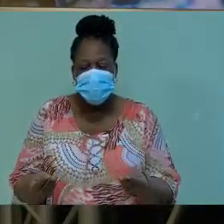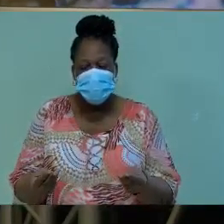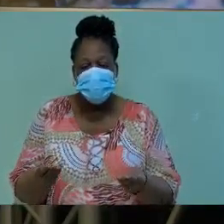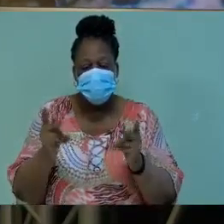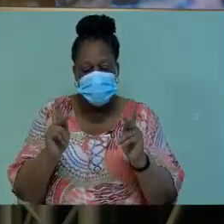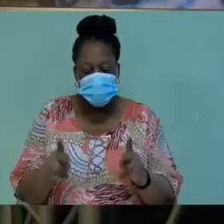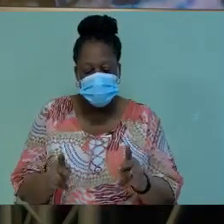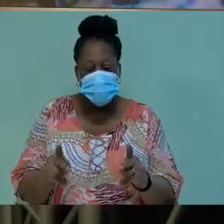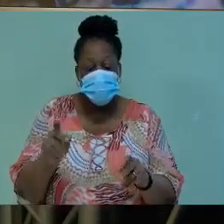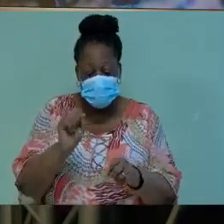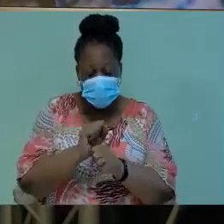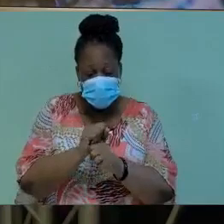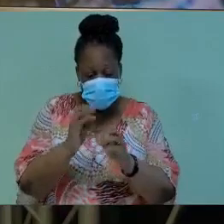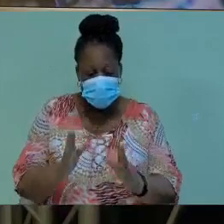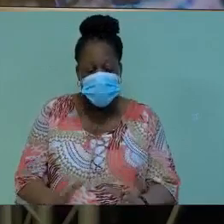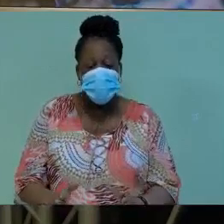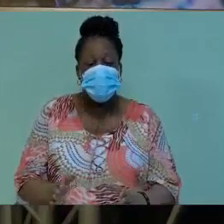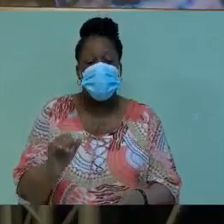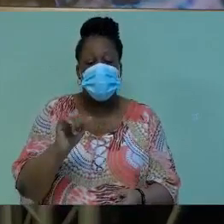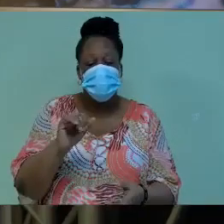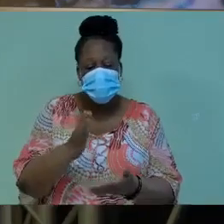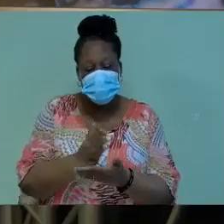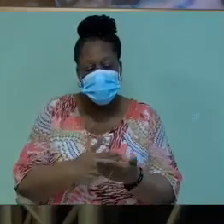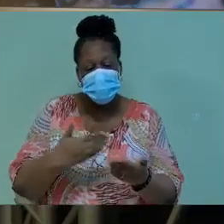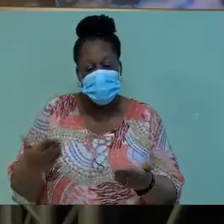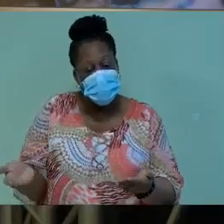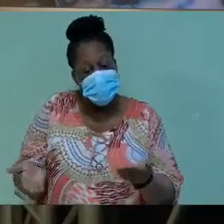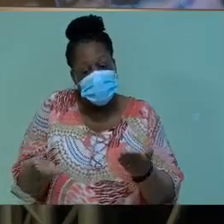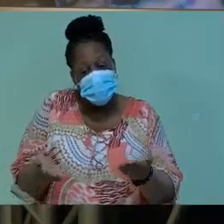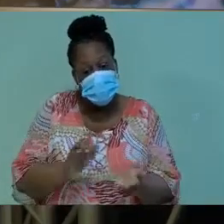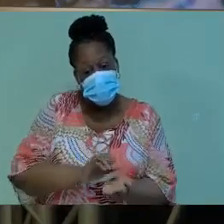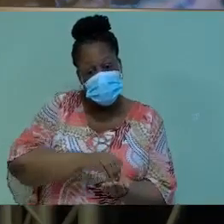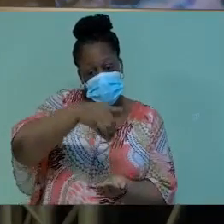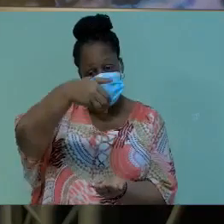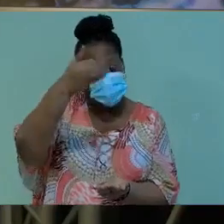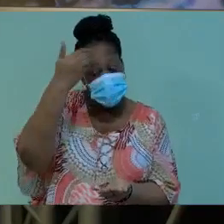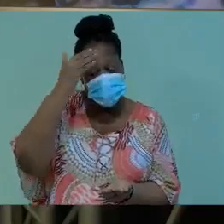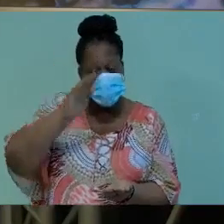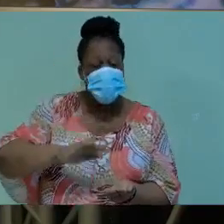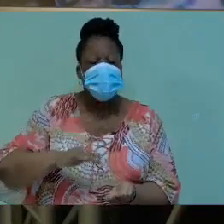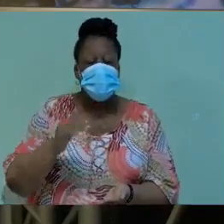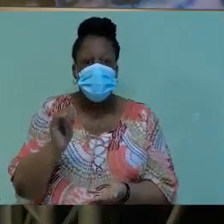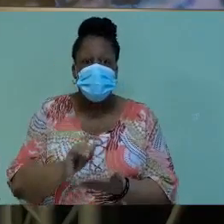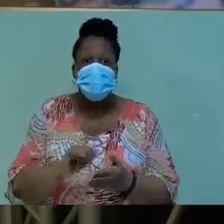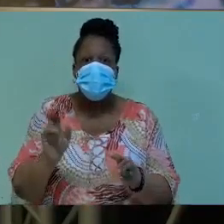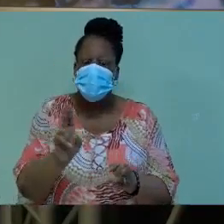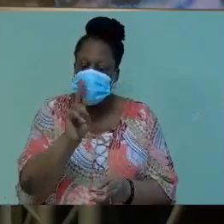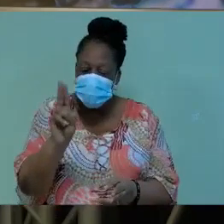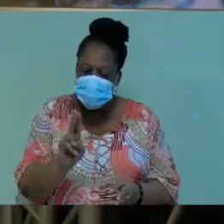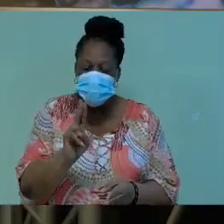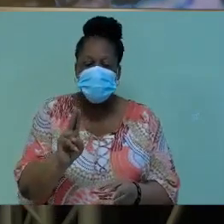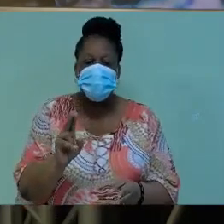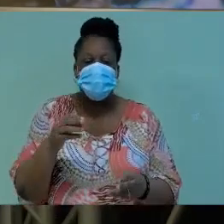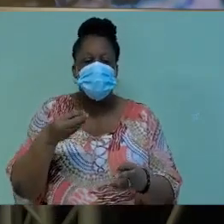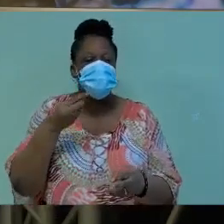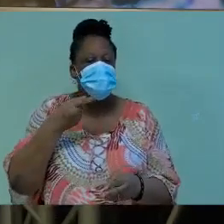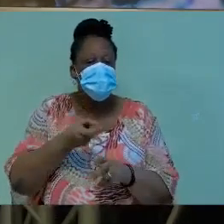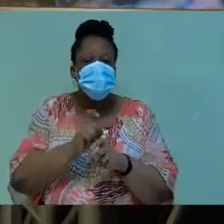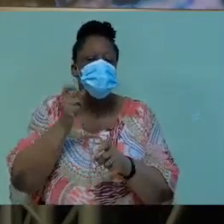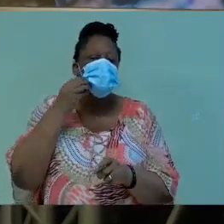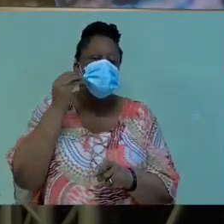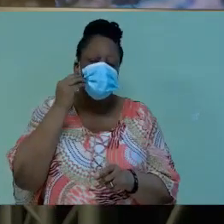home. I am pleased to report that during the first week or two of our lockdown, staff